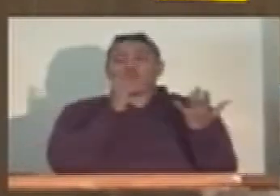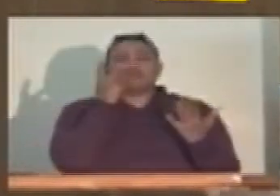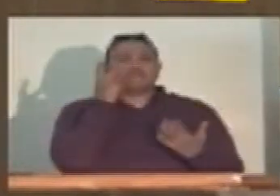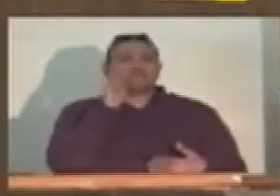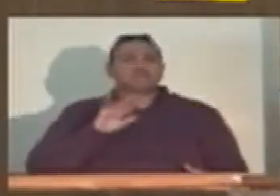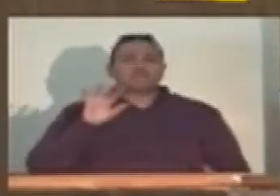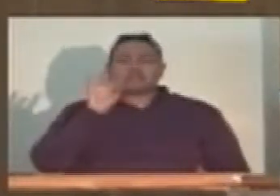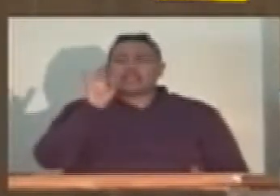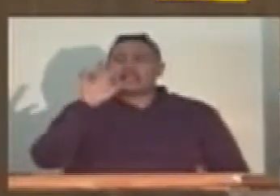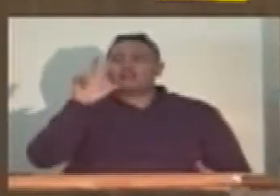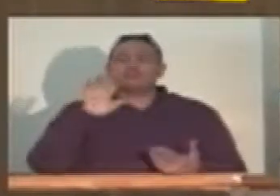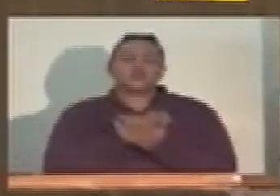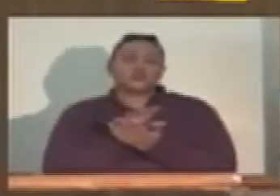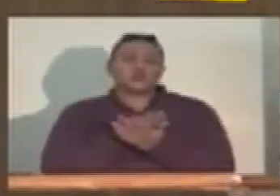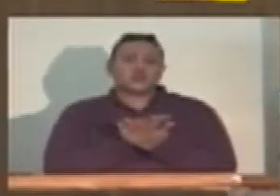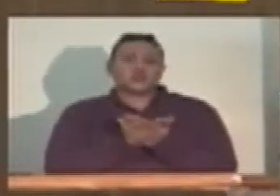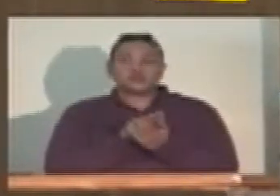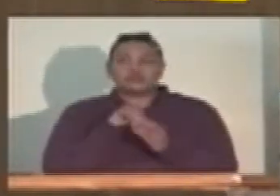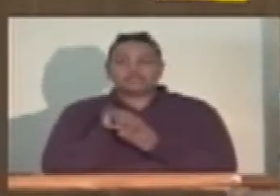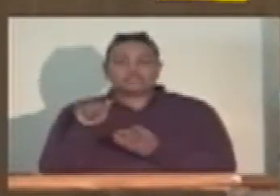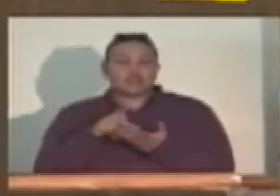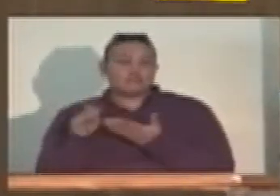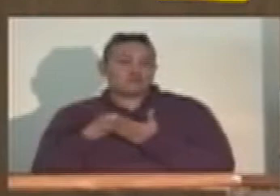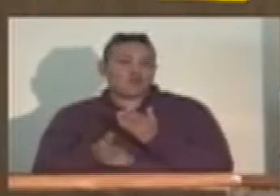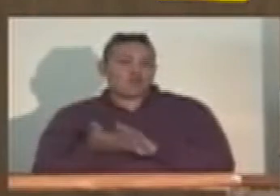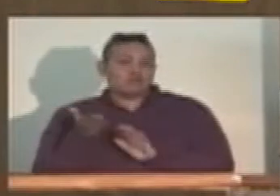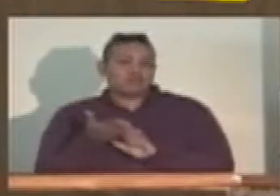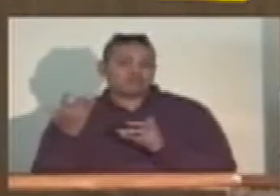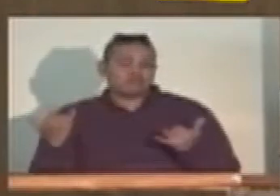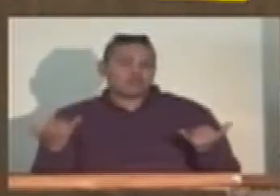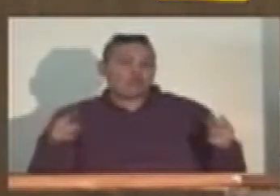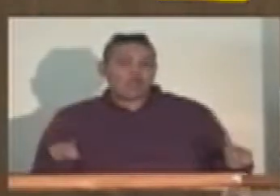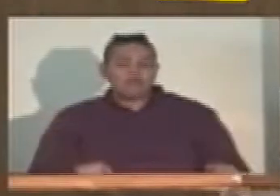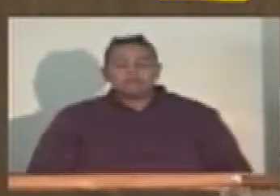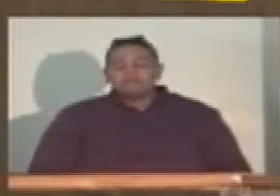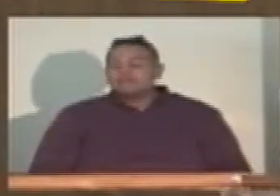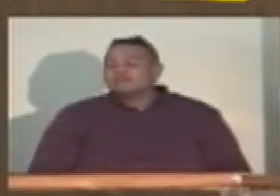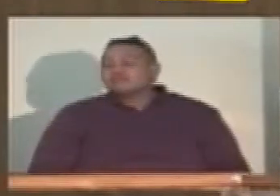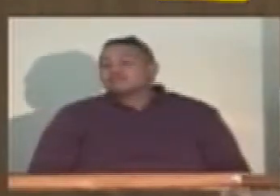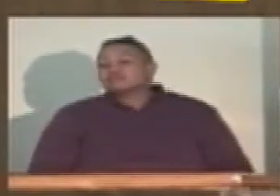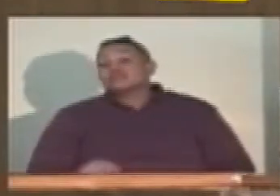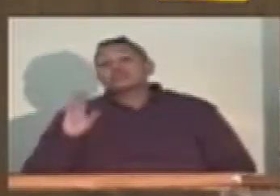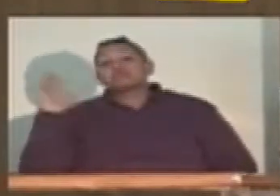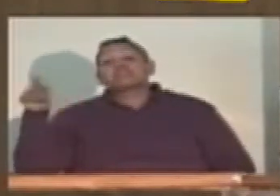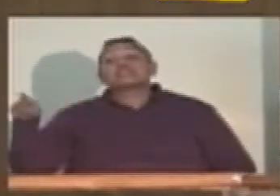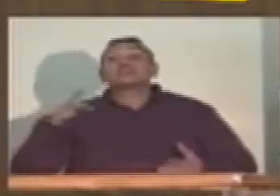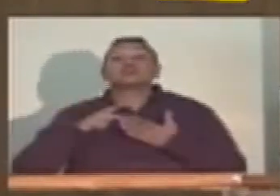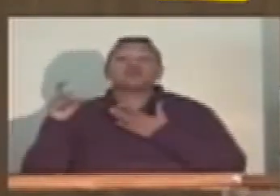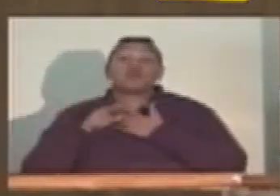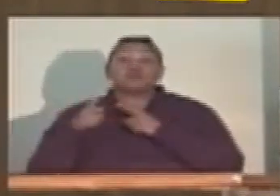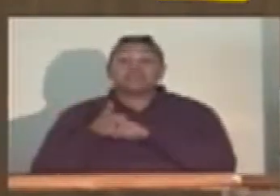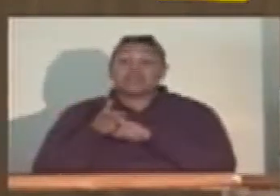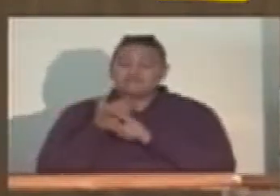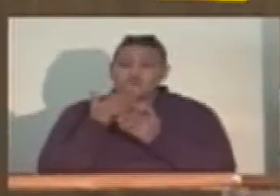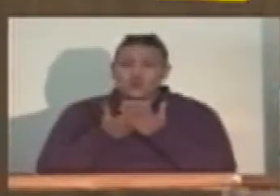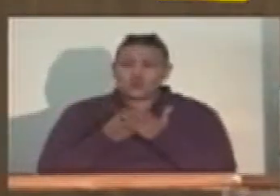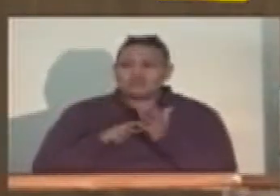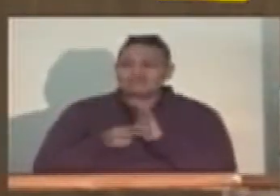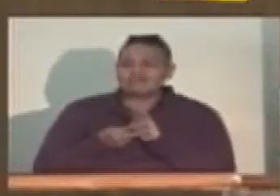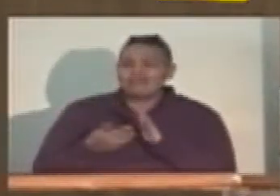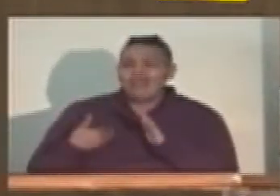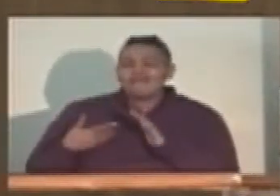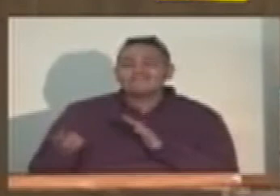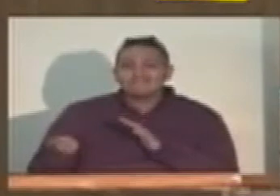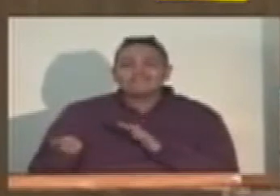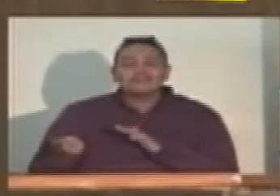some 83 schools on the program. Mr. Speaker, this program, which has good intention,